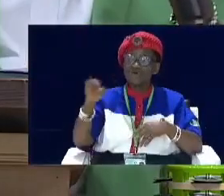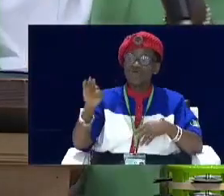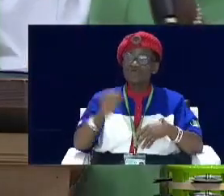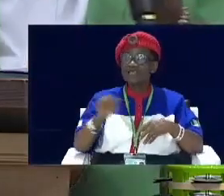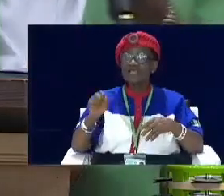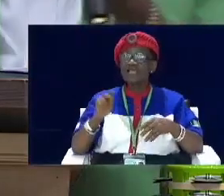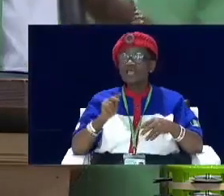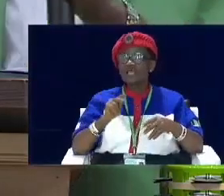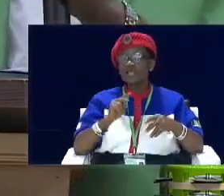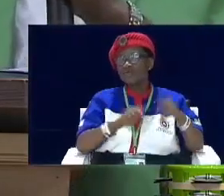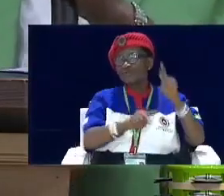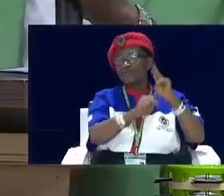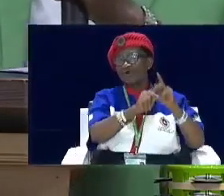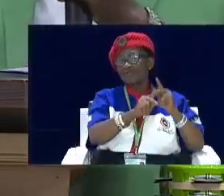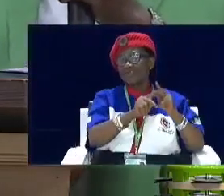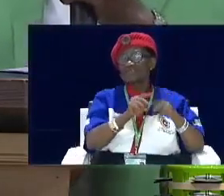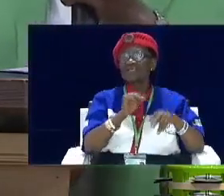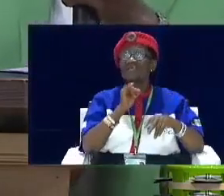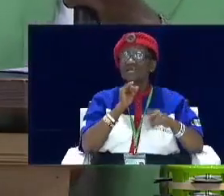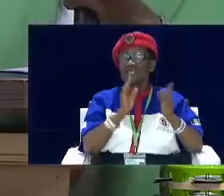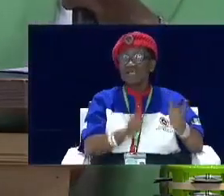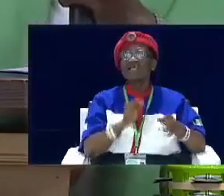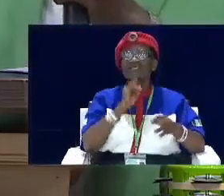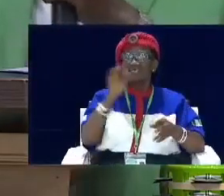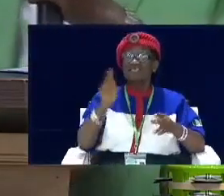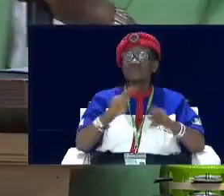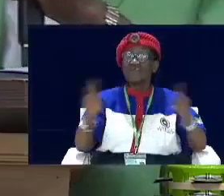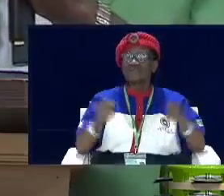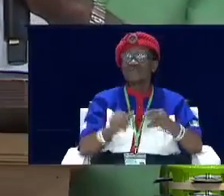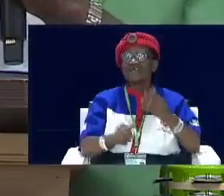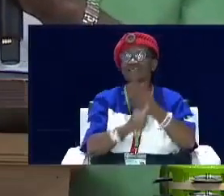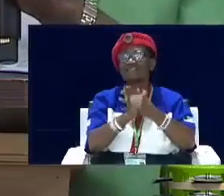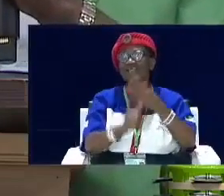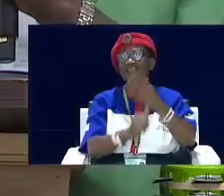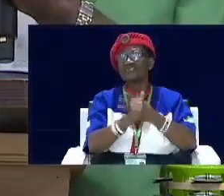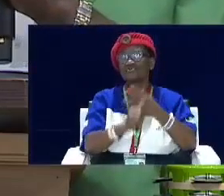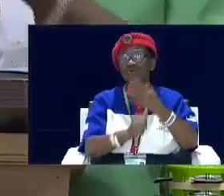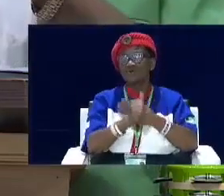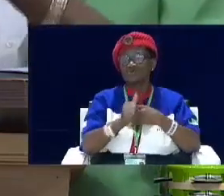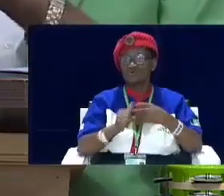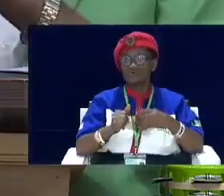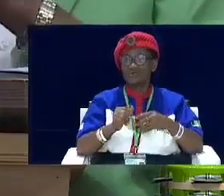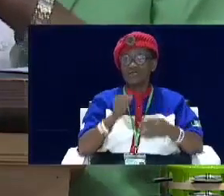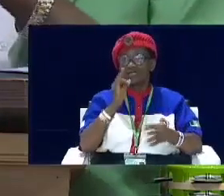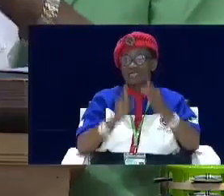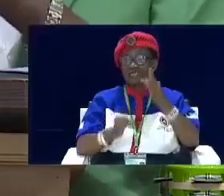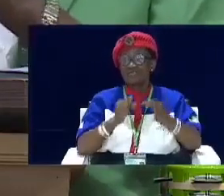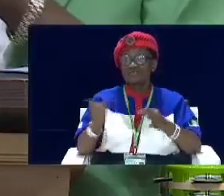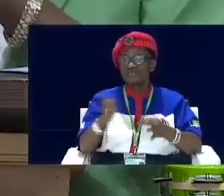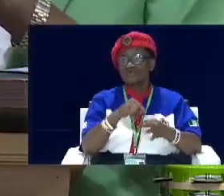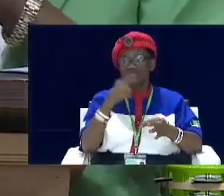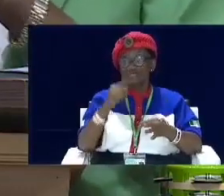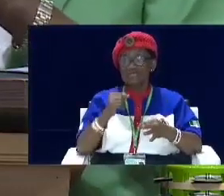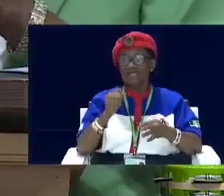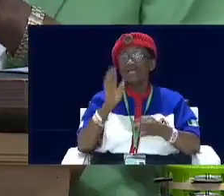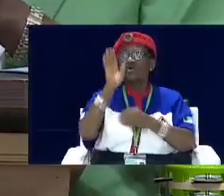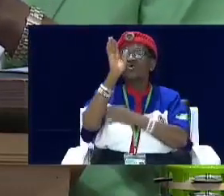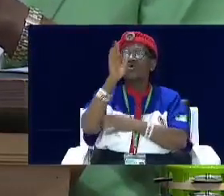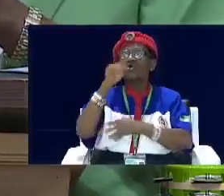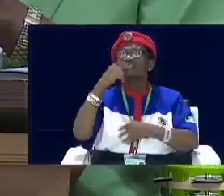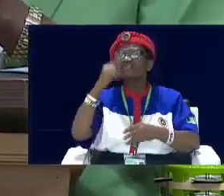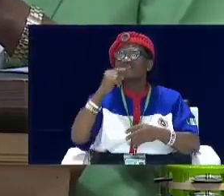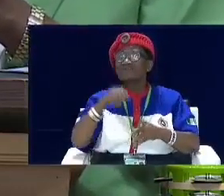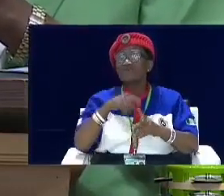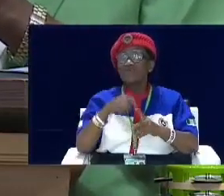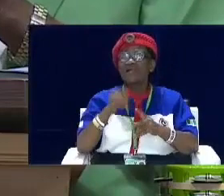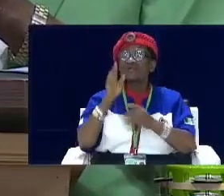dangerous one. Nitori office awon woli o je office to lewu gan. If you say God said when God didn't say. To ba